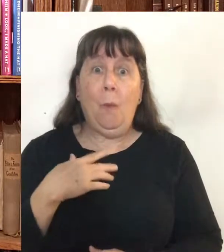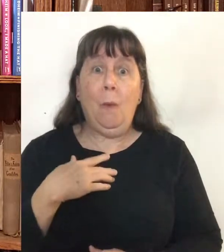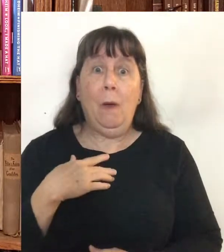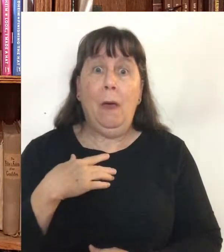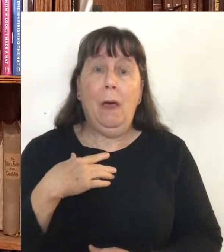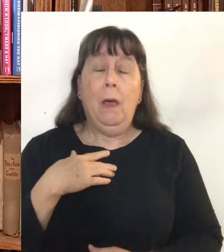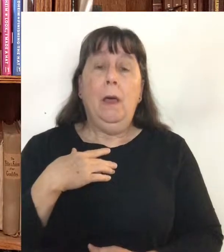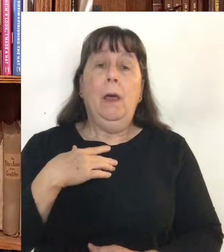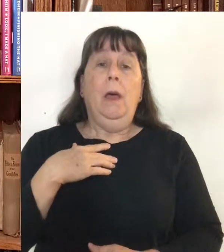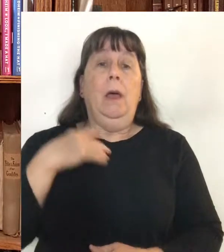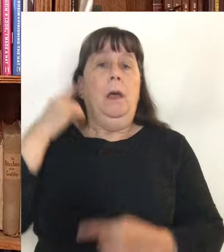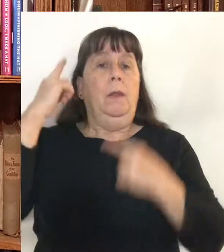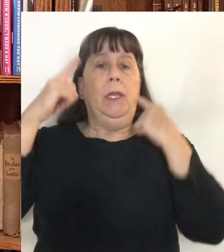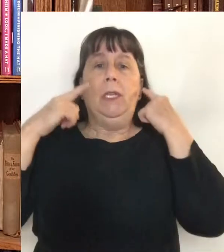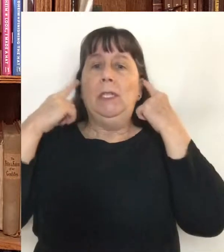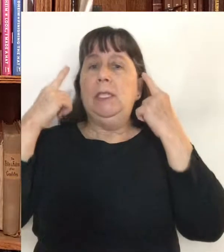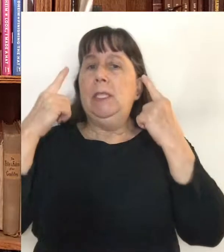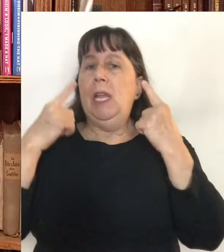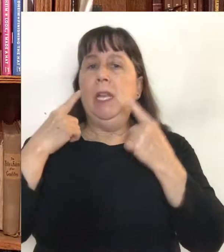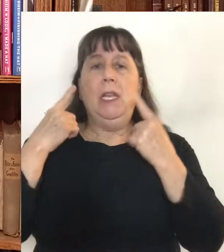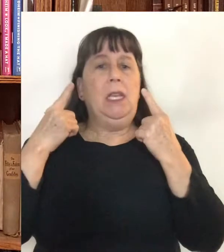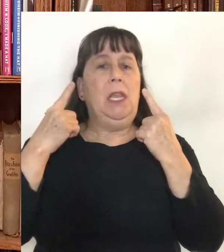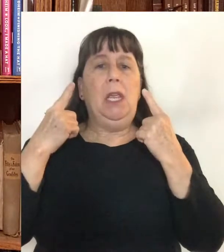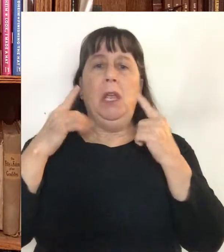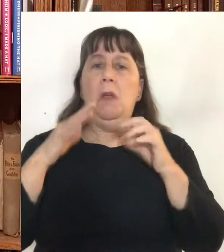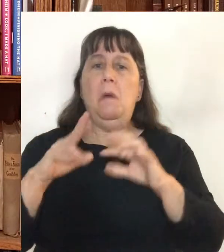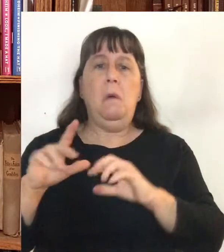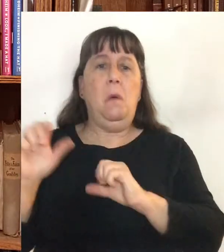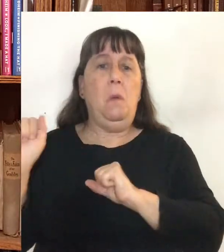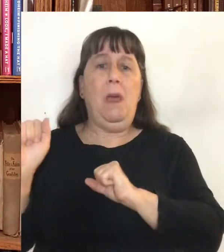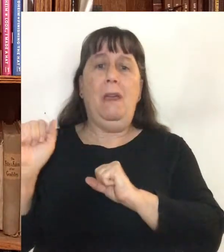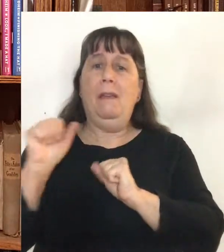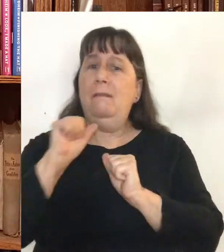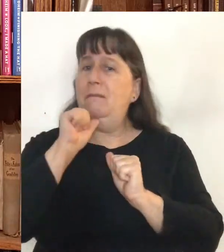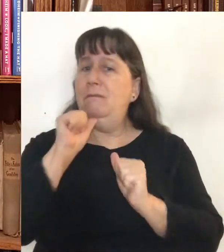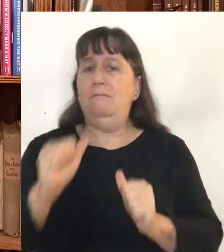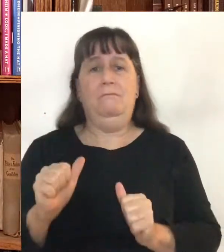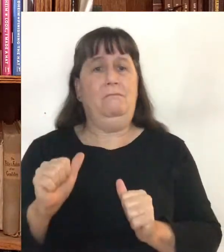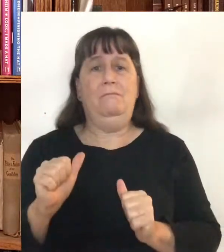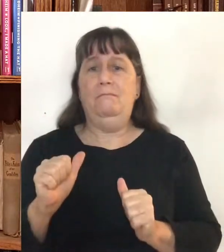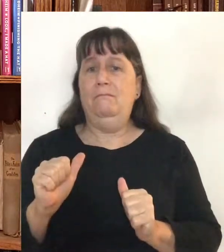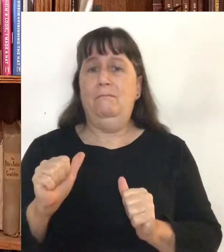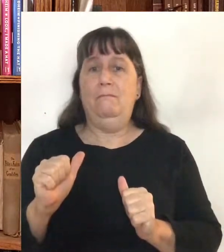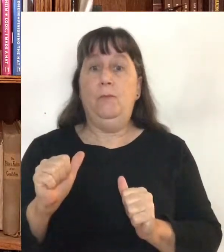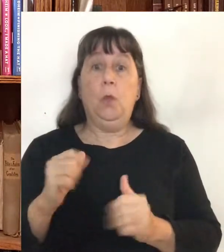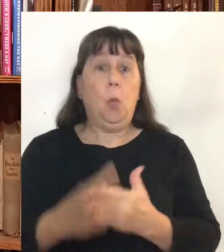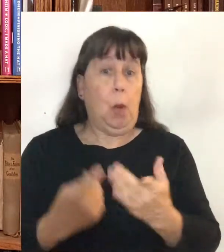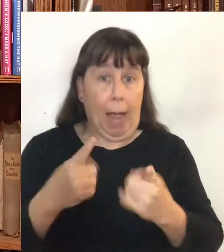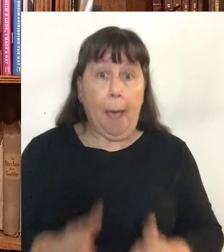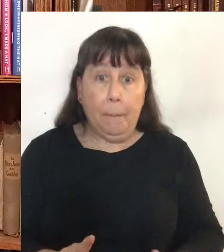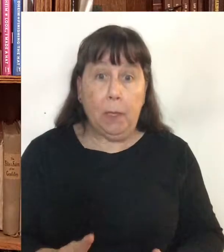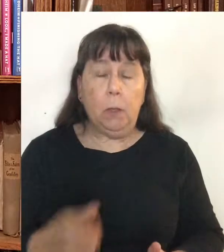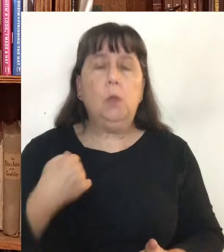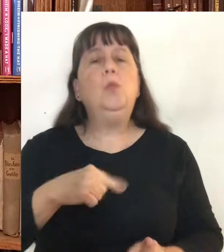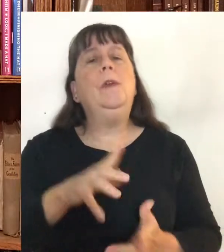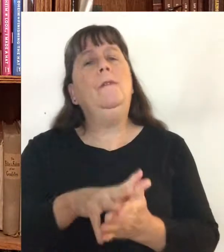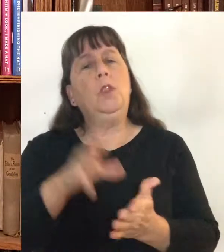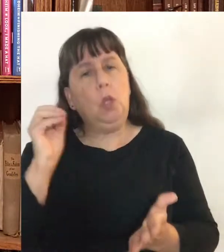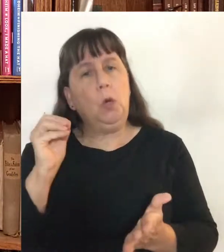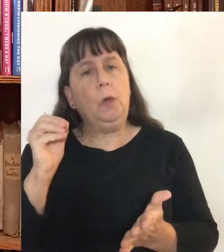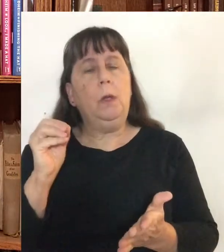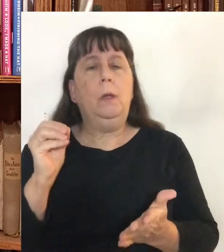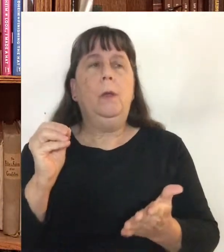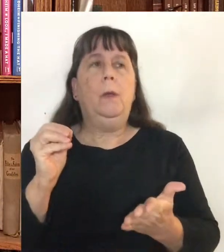The insanity is not going to go away. What has happened, though, is that we've